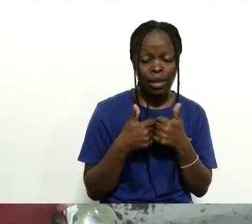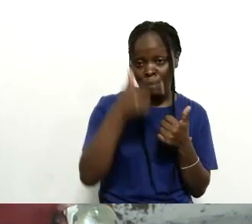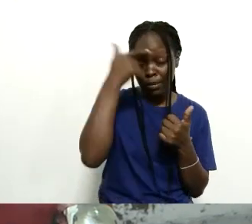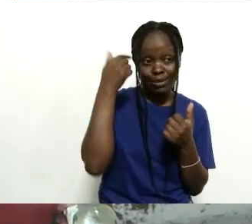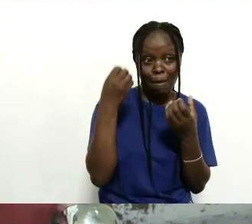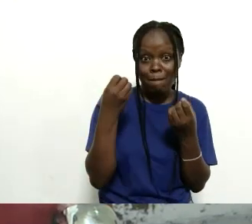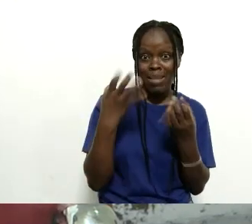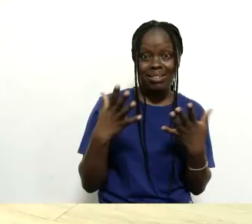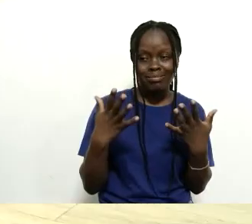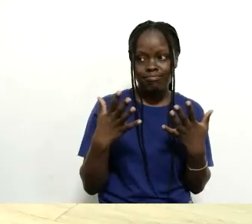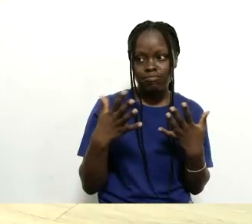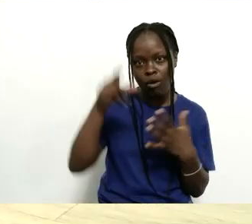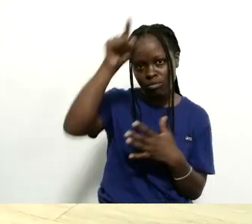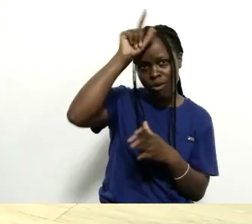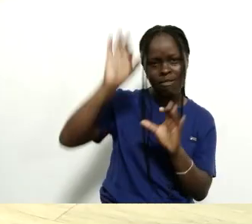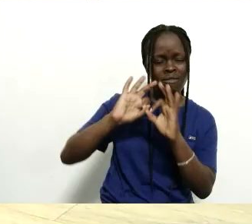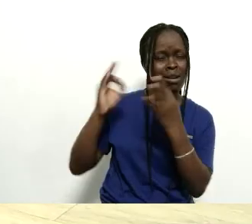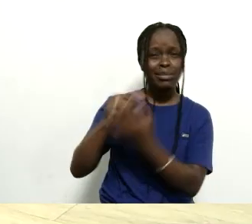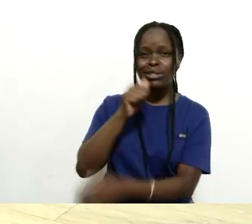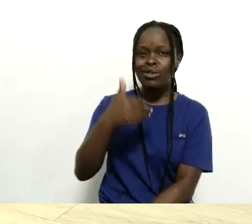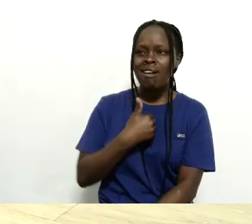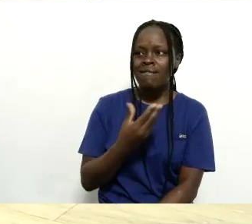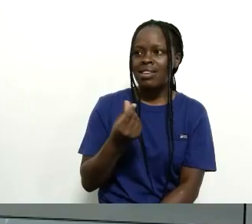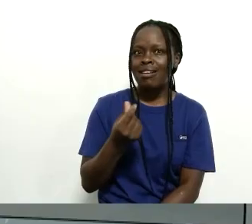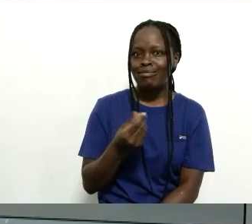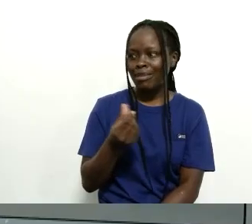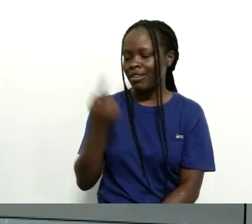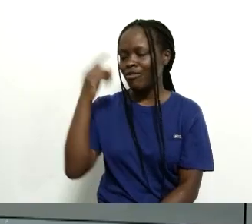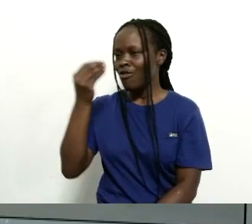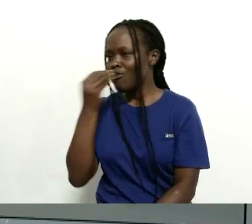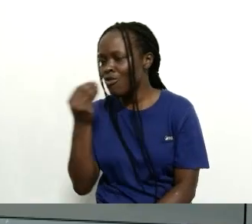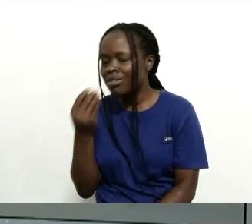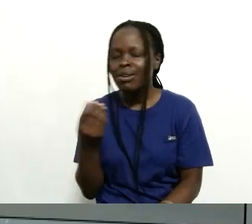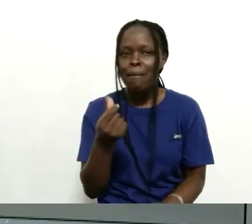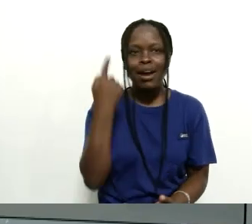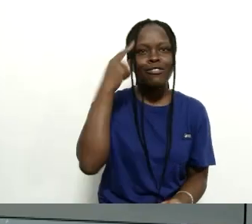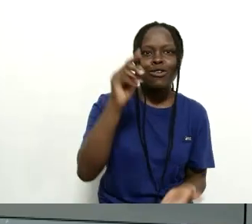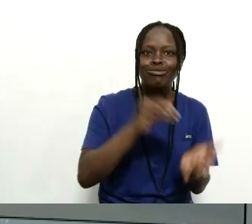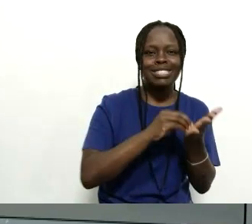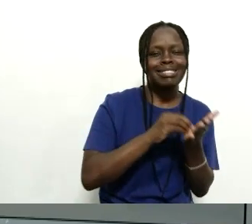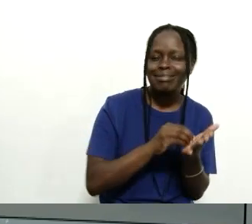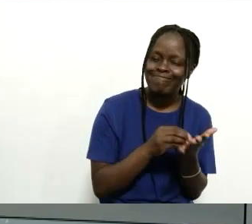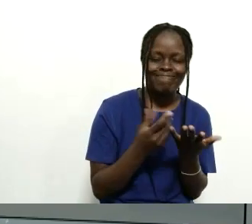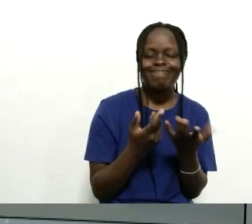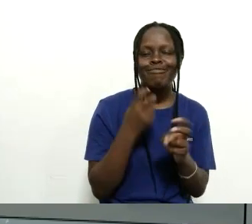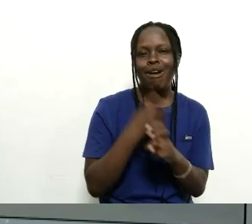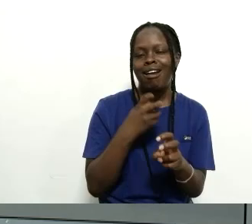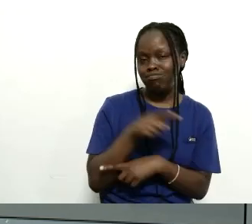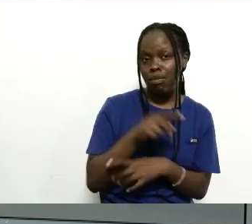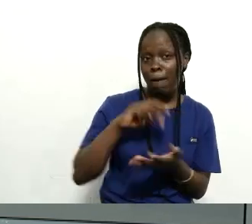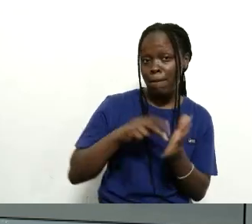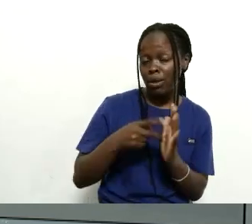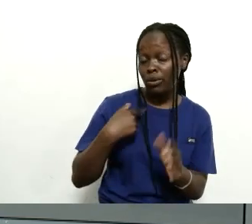while. James, I'd really like to hear your perspective because you're a teacher at Manyata School. What is